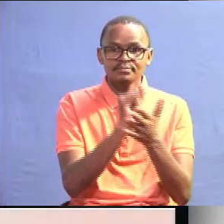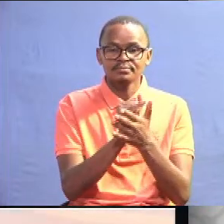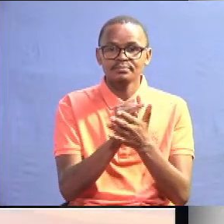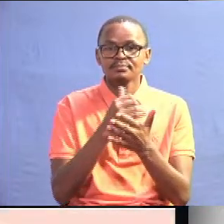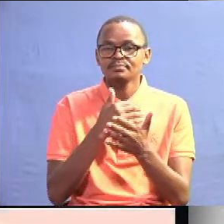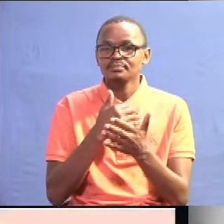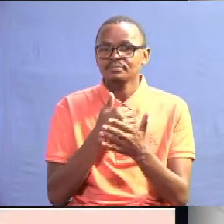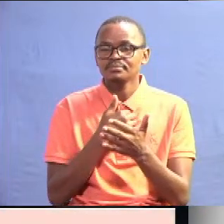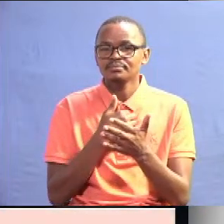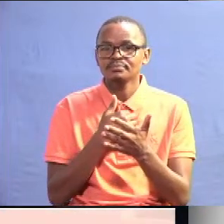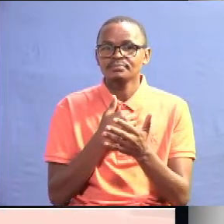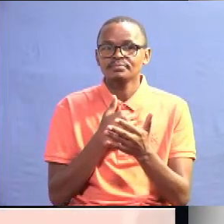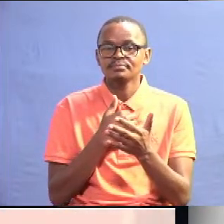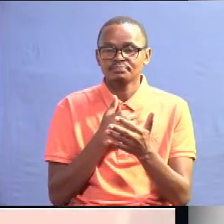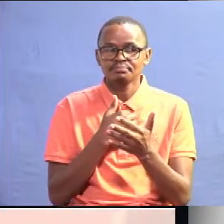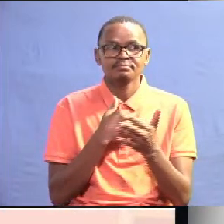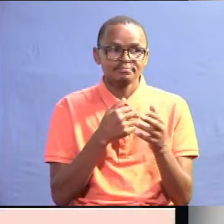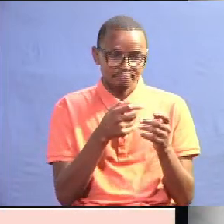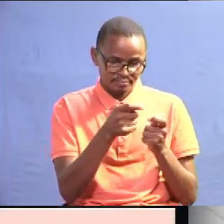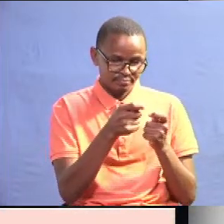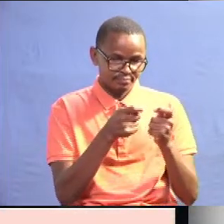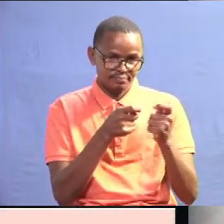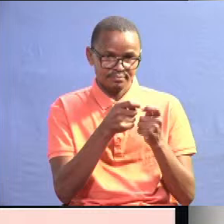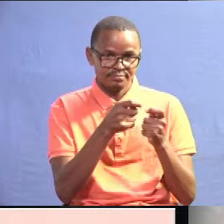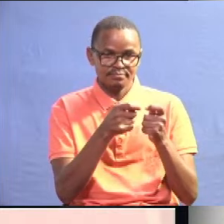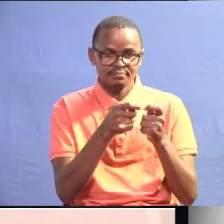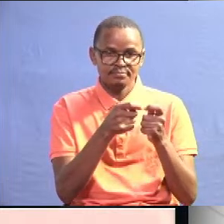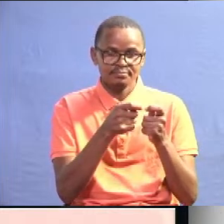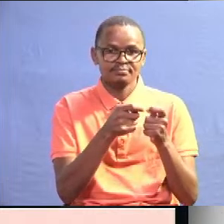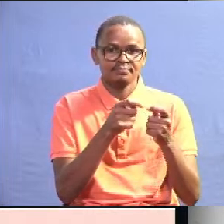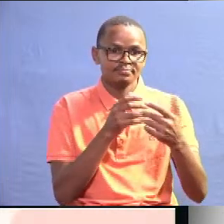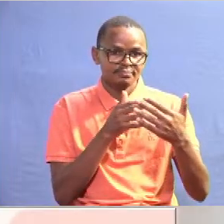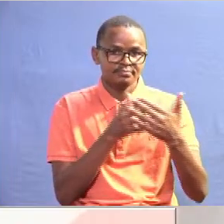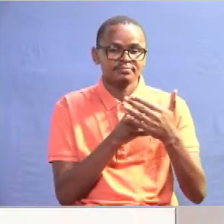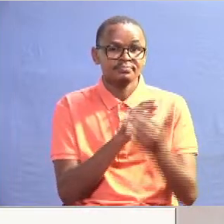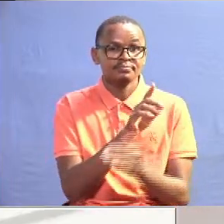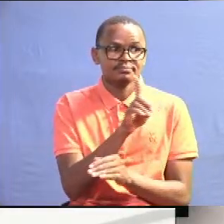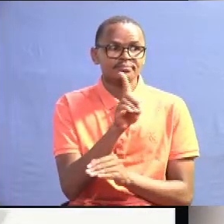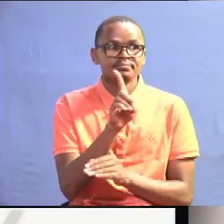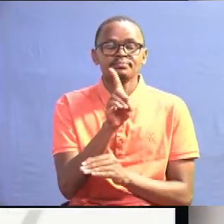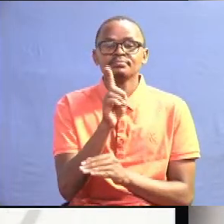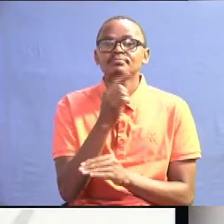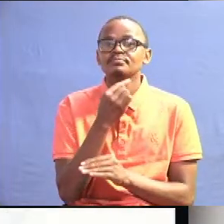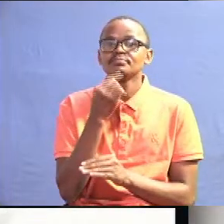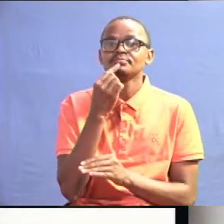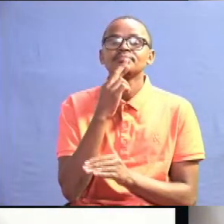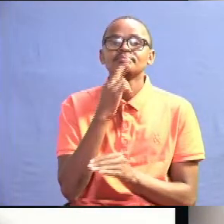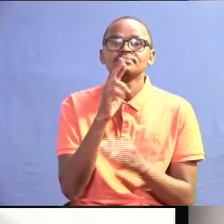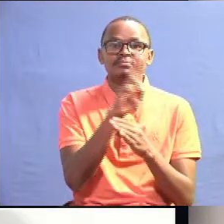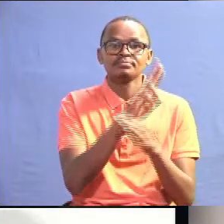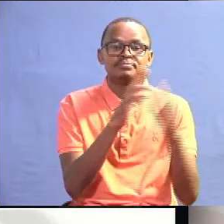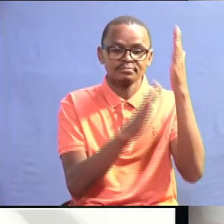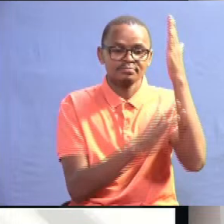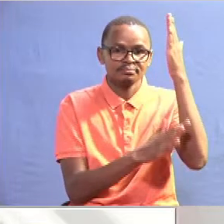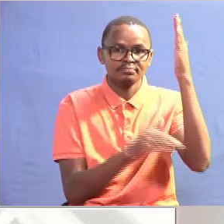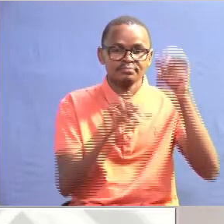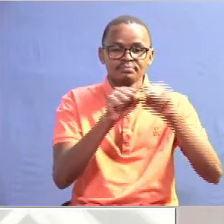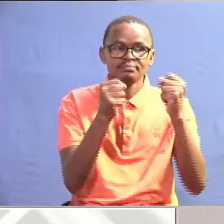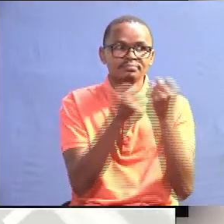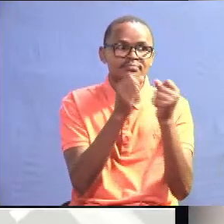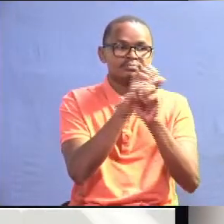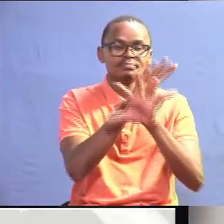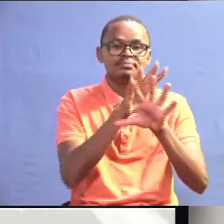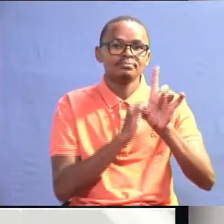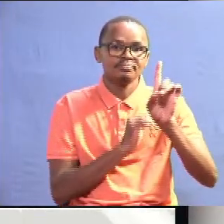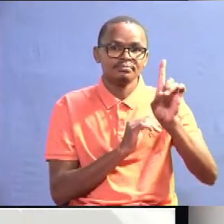will come up with the regulation measures to ban those who are misusing social media. And one